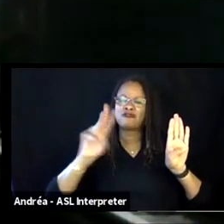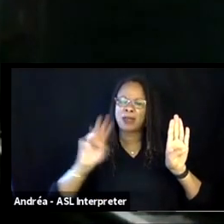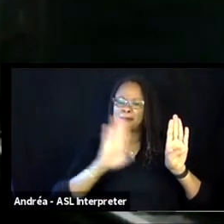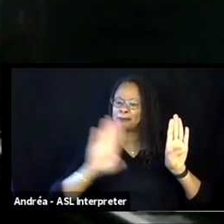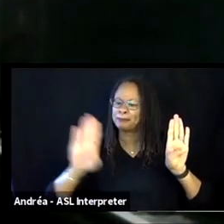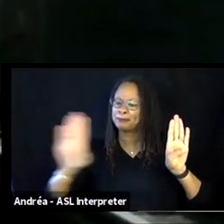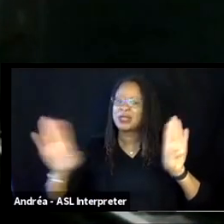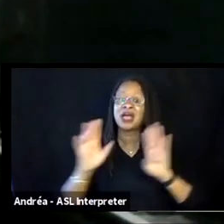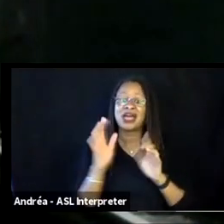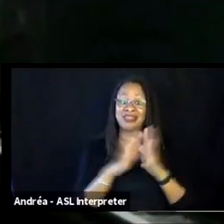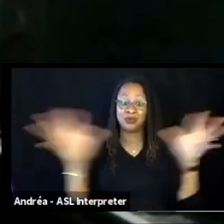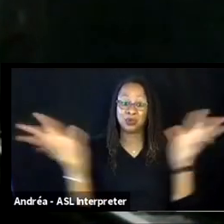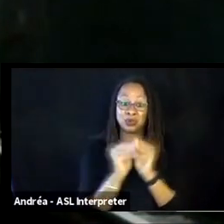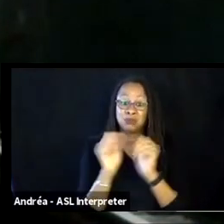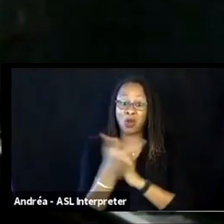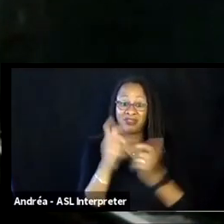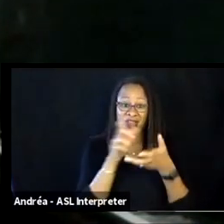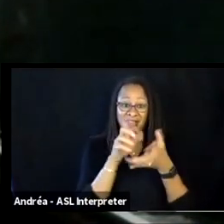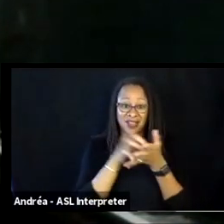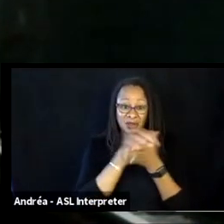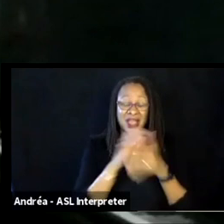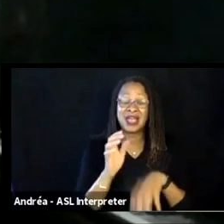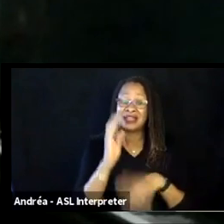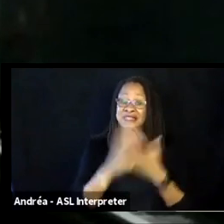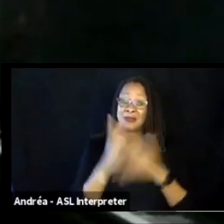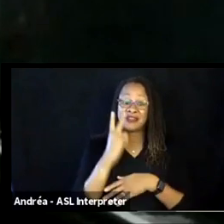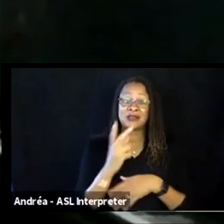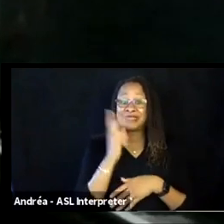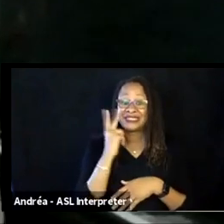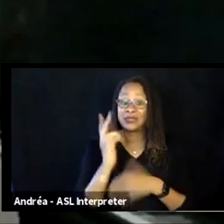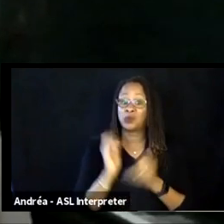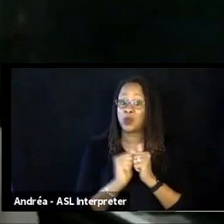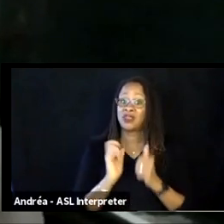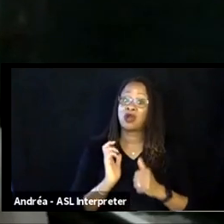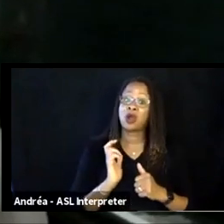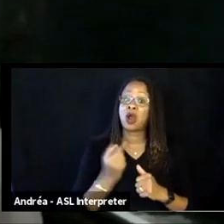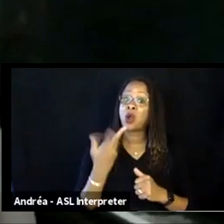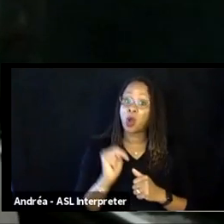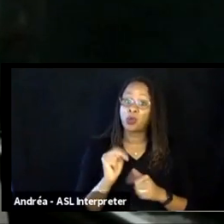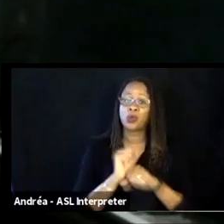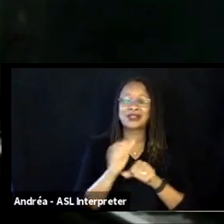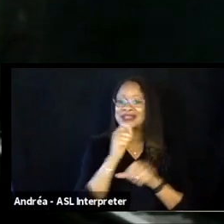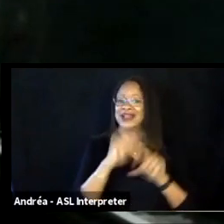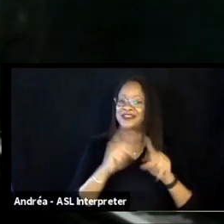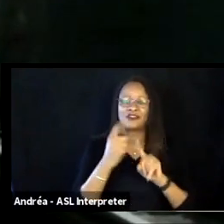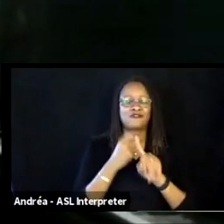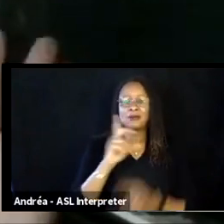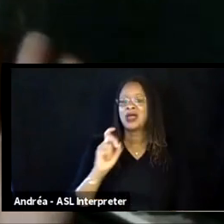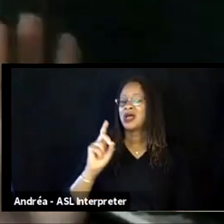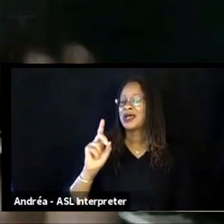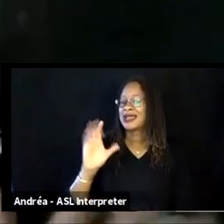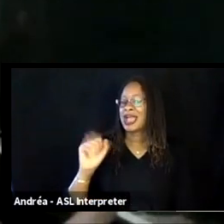things that we've seen in our own work is not all that different than what Carolyn shared earlier. So we are, and